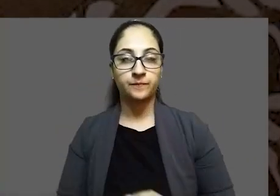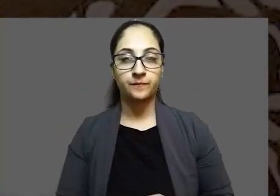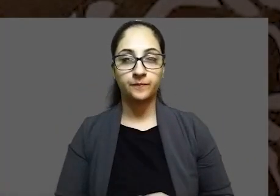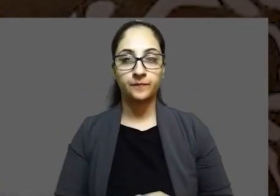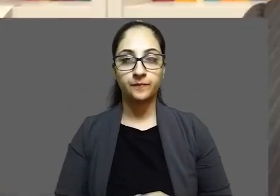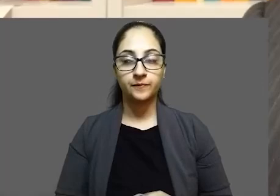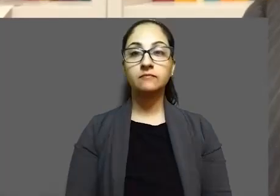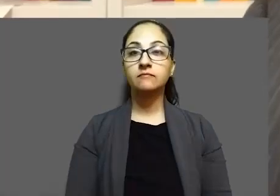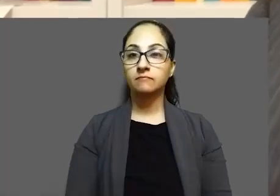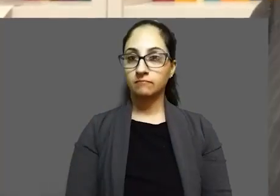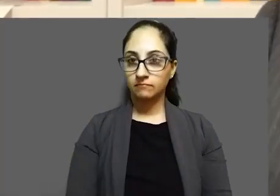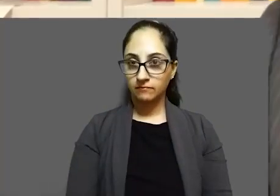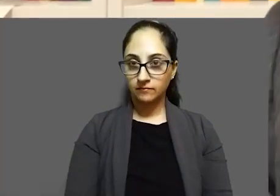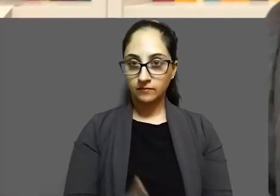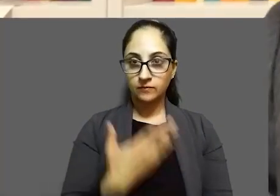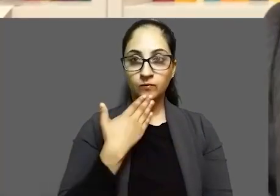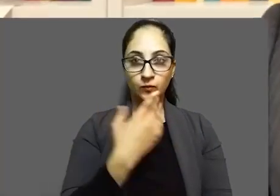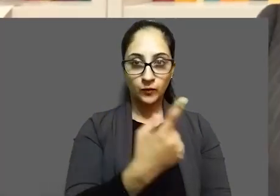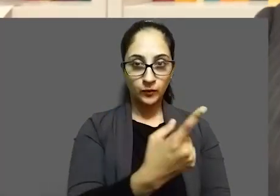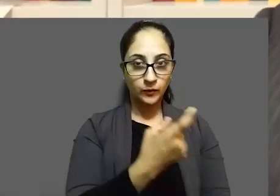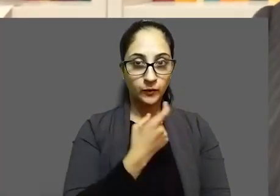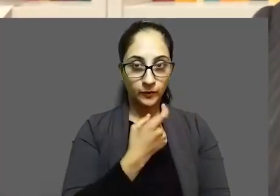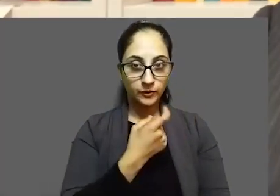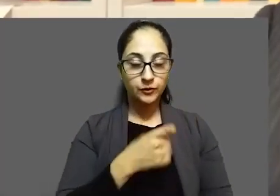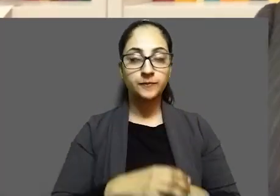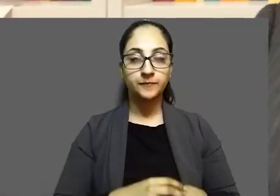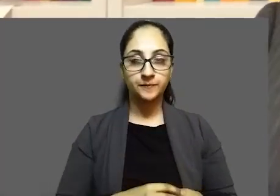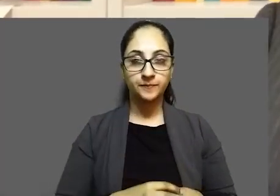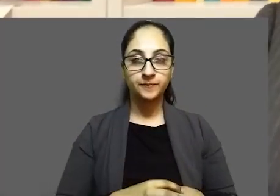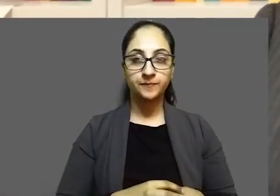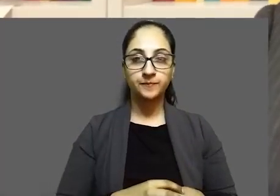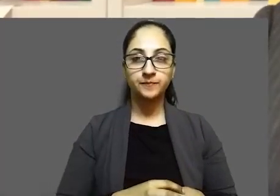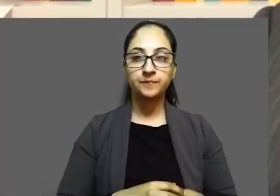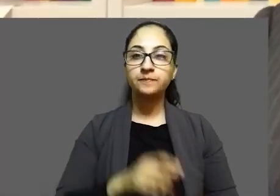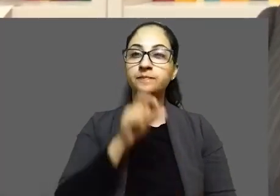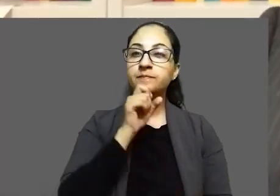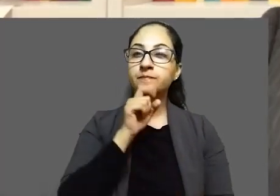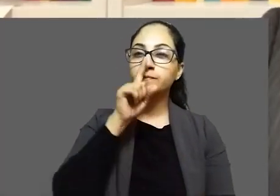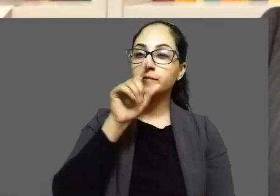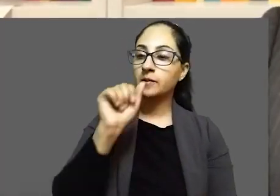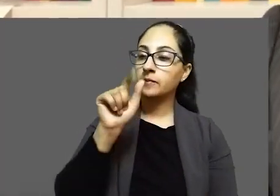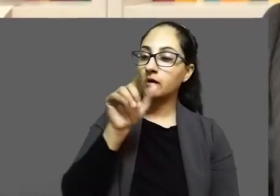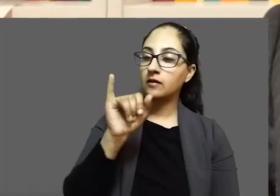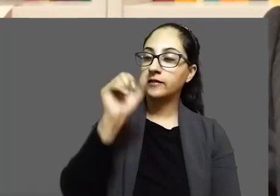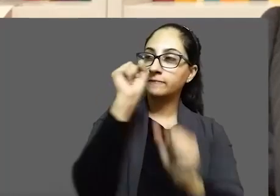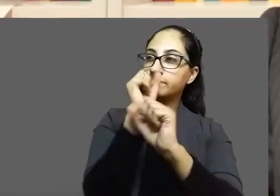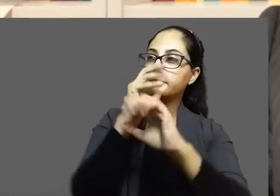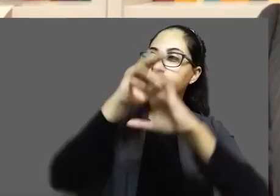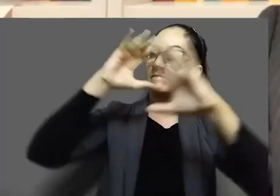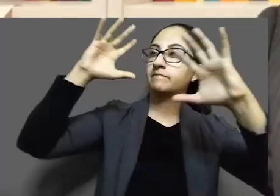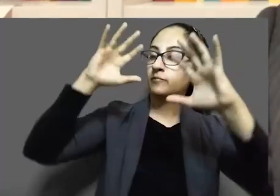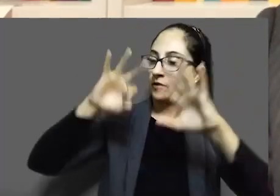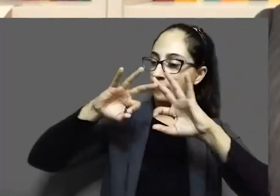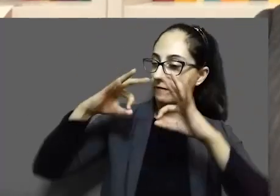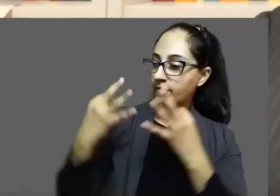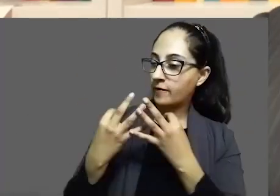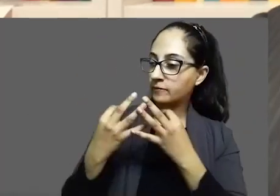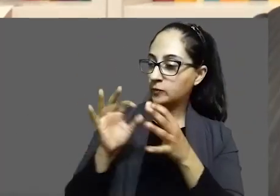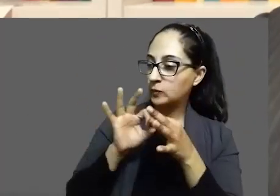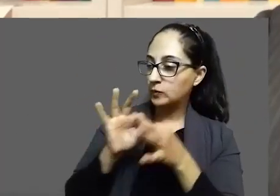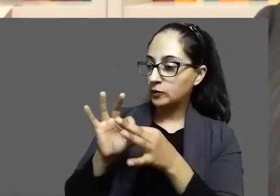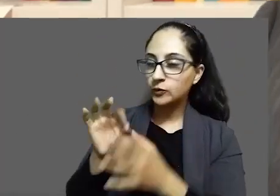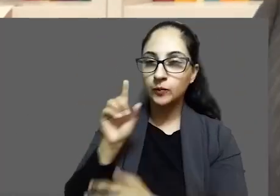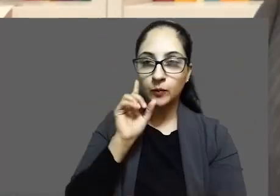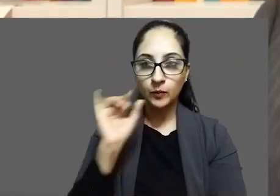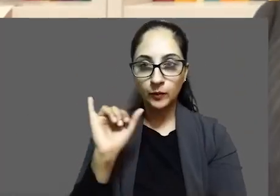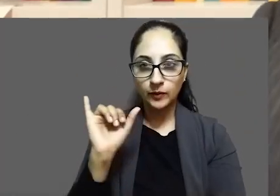Ali. Rina, you bring up a very important point for us right now, which is thinking about Imam Ali and